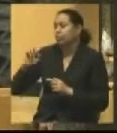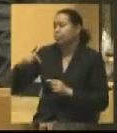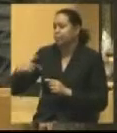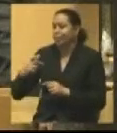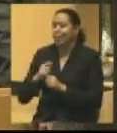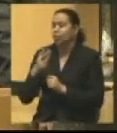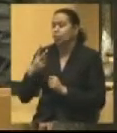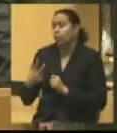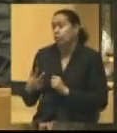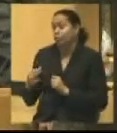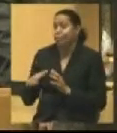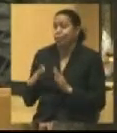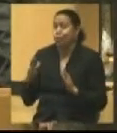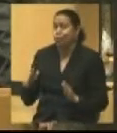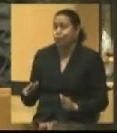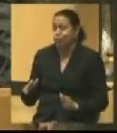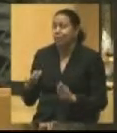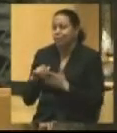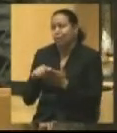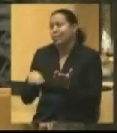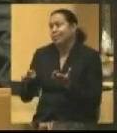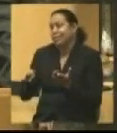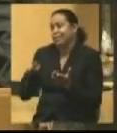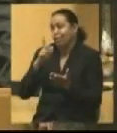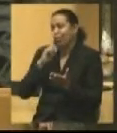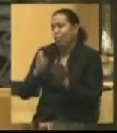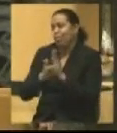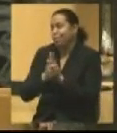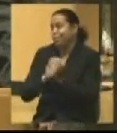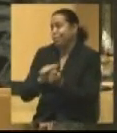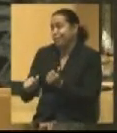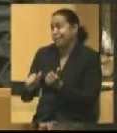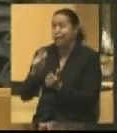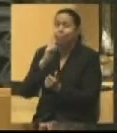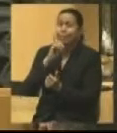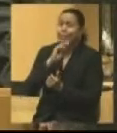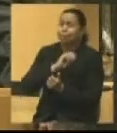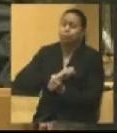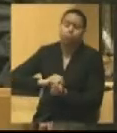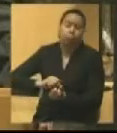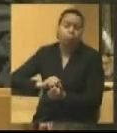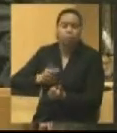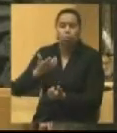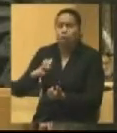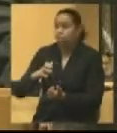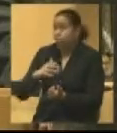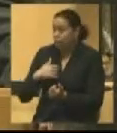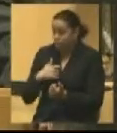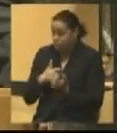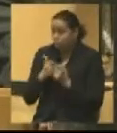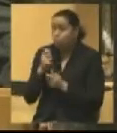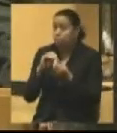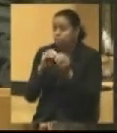got 2/3 of the House, which is what they needed to get the amendment through, because the Democrats were absolutely unified. They had a majority. They got